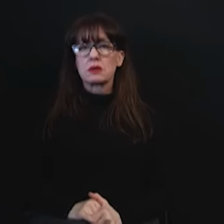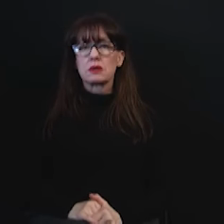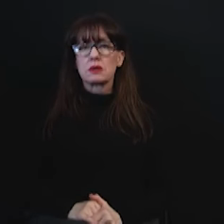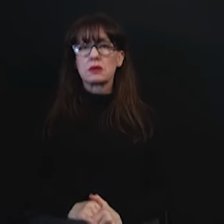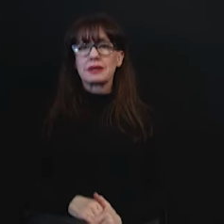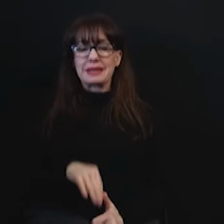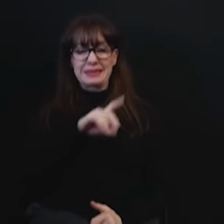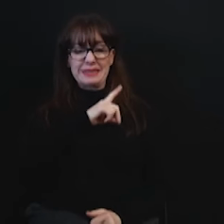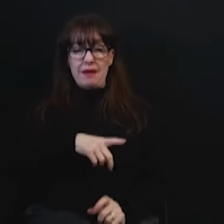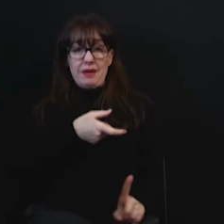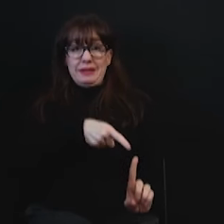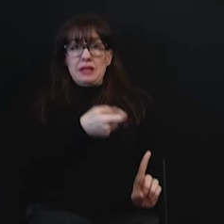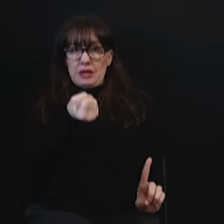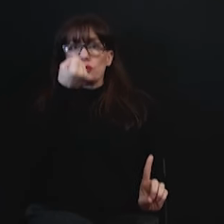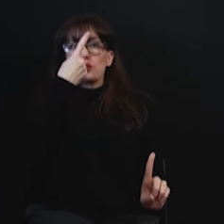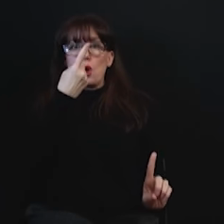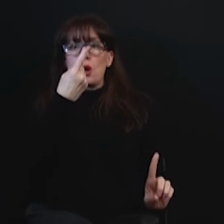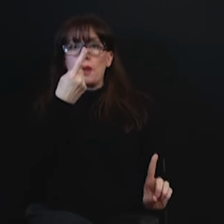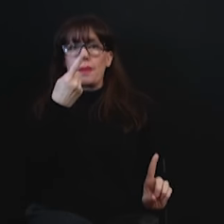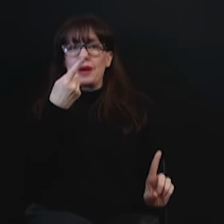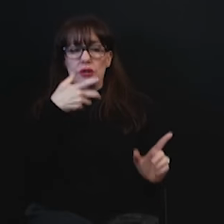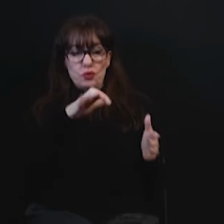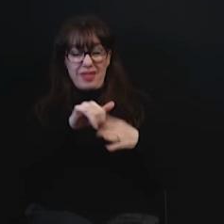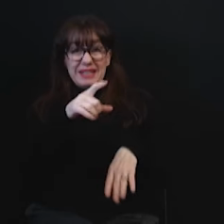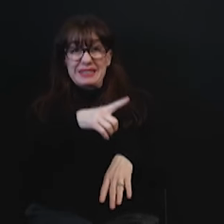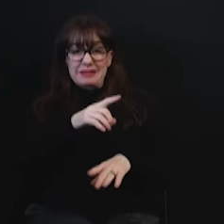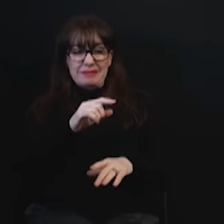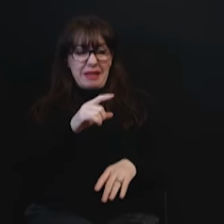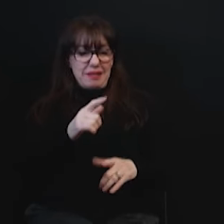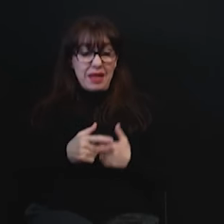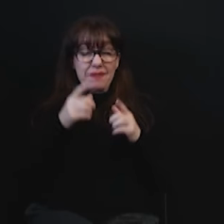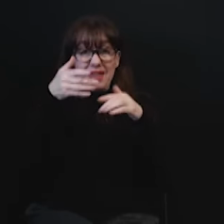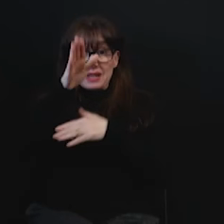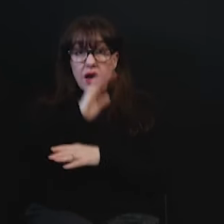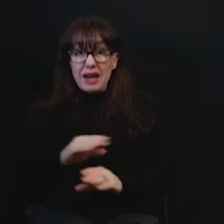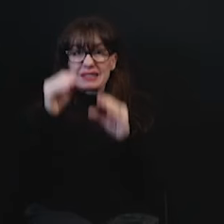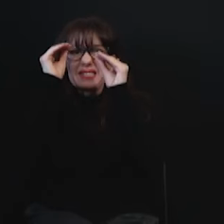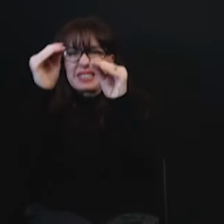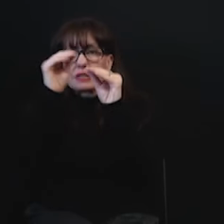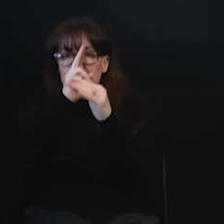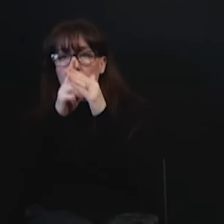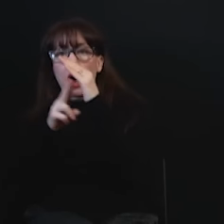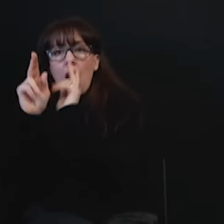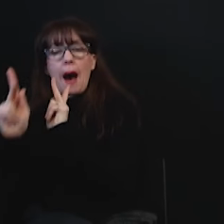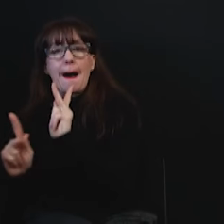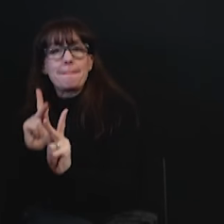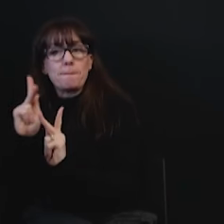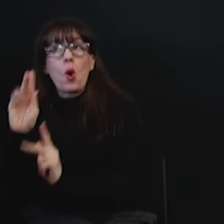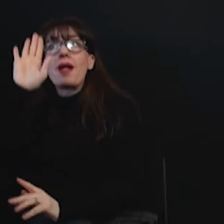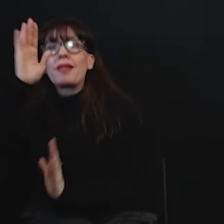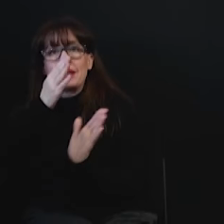David understood by this time in his life that God teaches the humble his way.